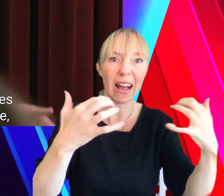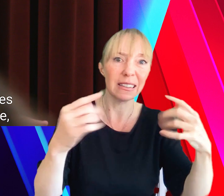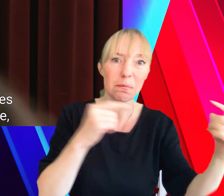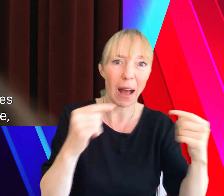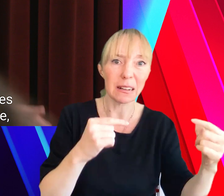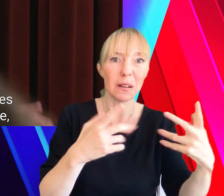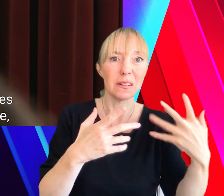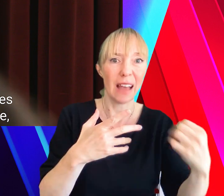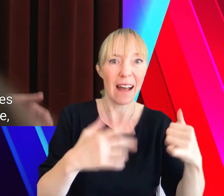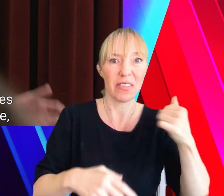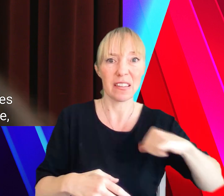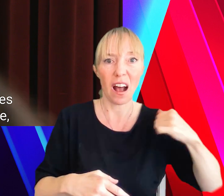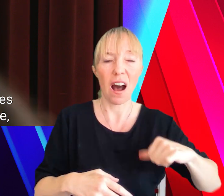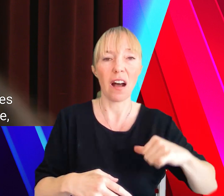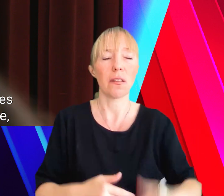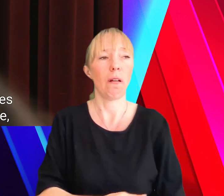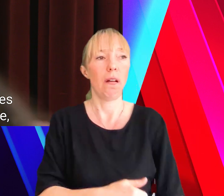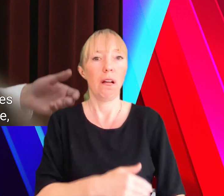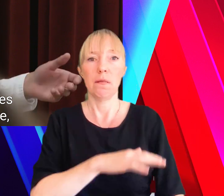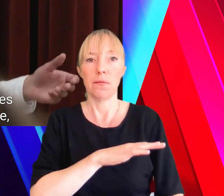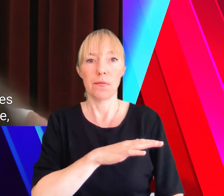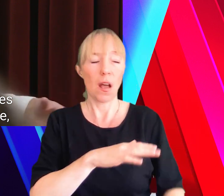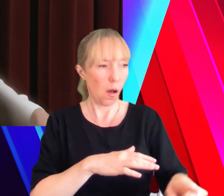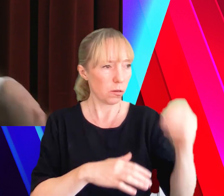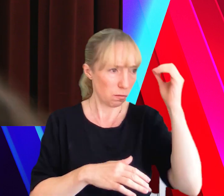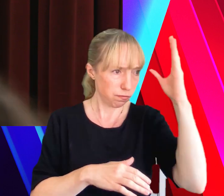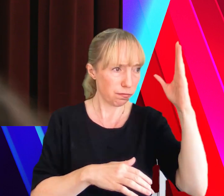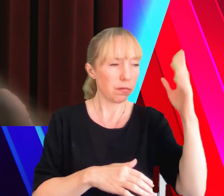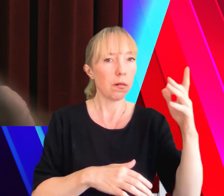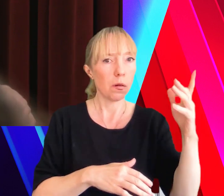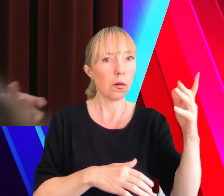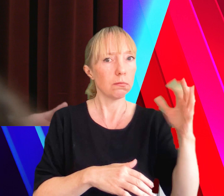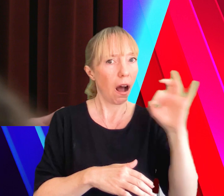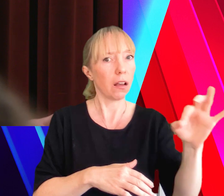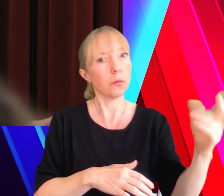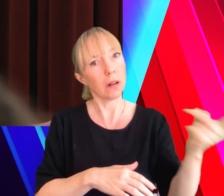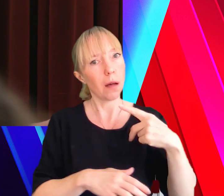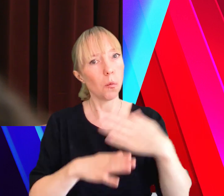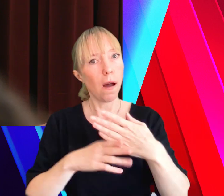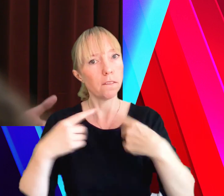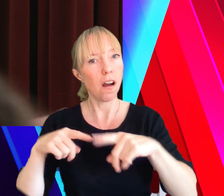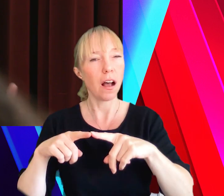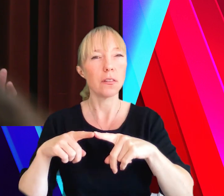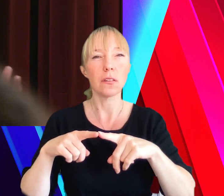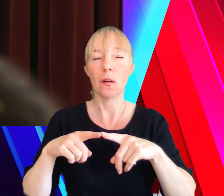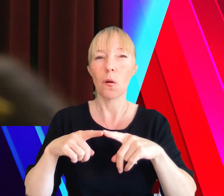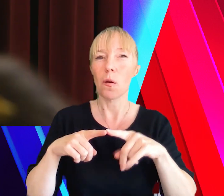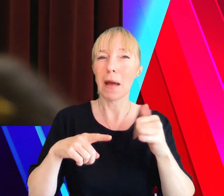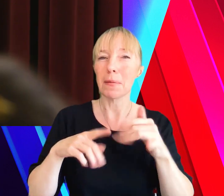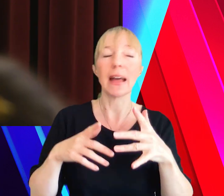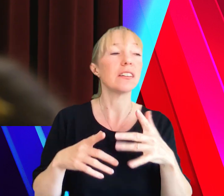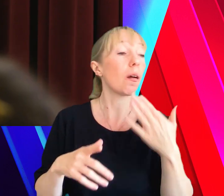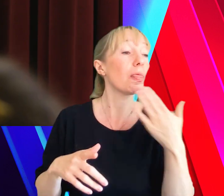like fandom battles for years and are like battle scum, and being like, no, do you know what, we'll bring you in and like, you clearly know what you're doing. Is it kind of almost